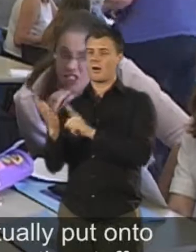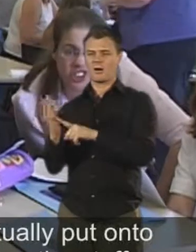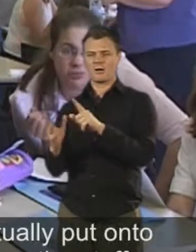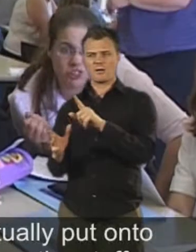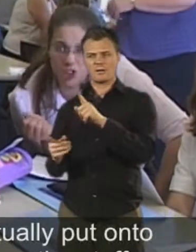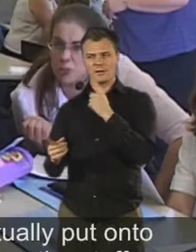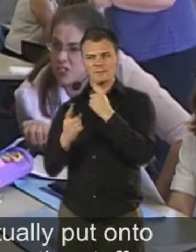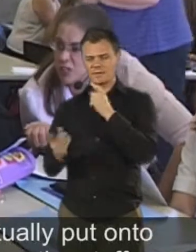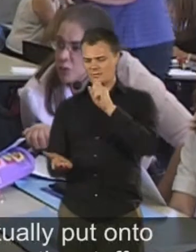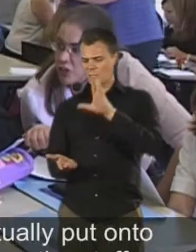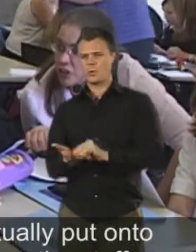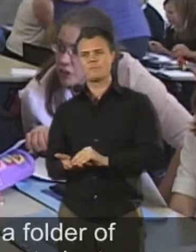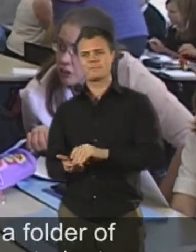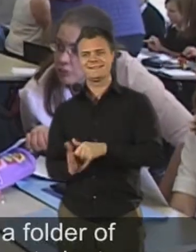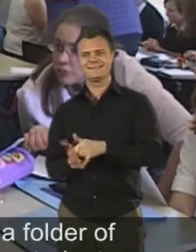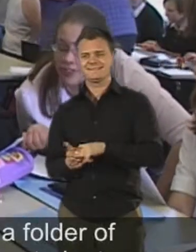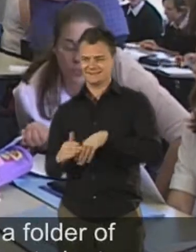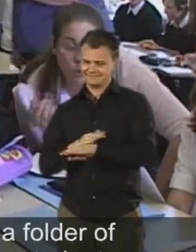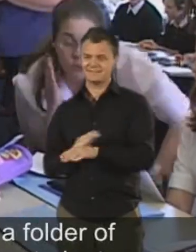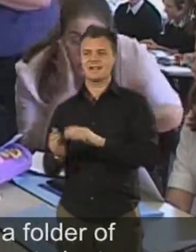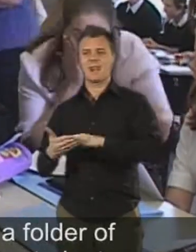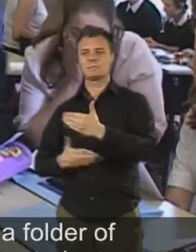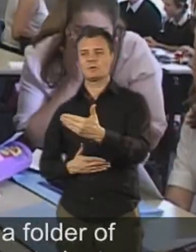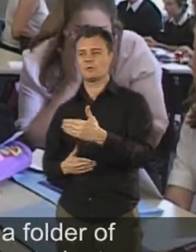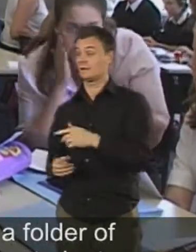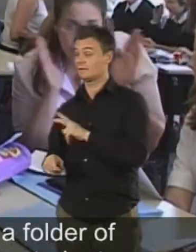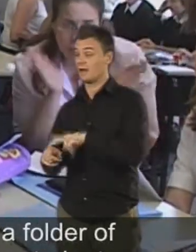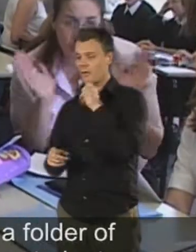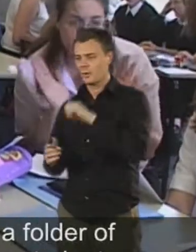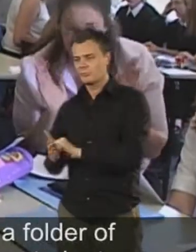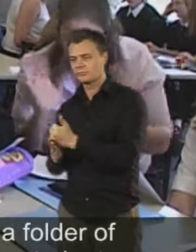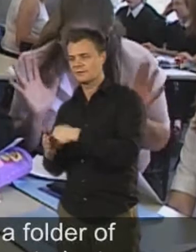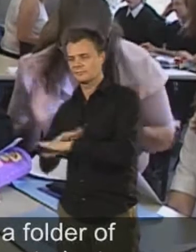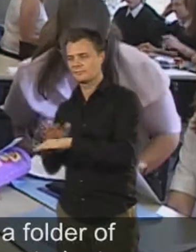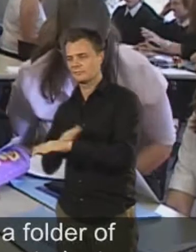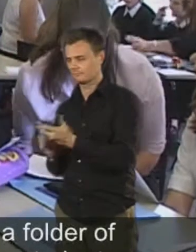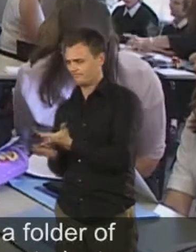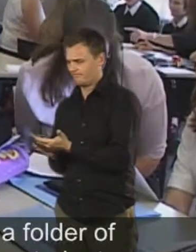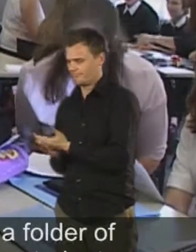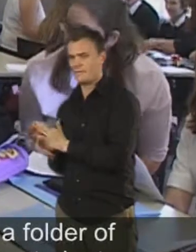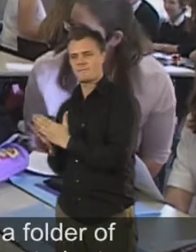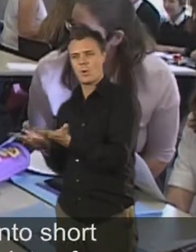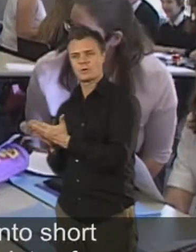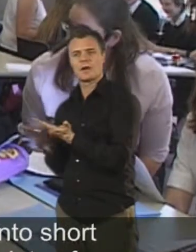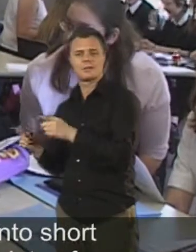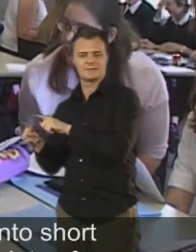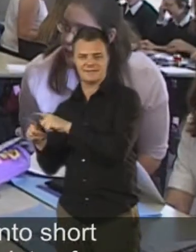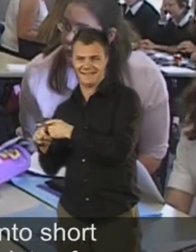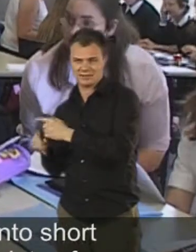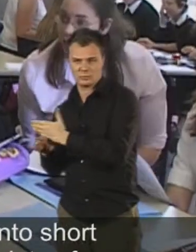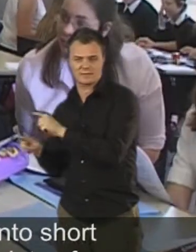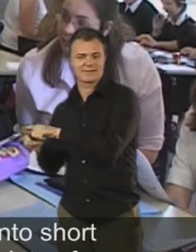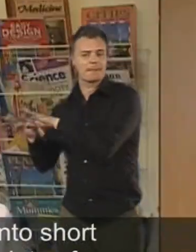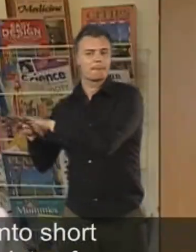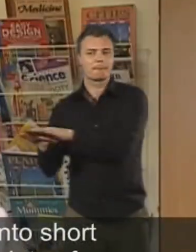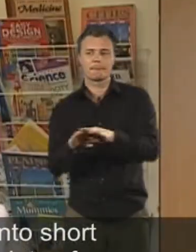onto his laptop, and then the staff in I1 will print them off, and he has a folder of English work, the same as the other students. But most things